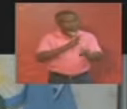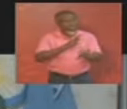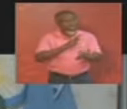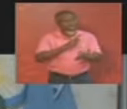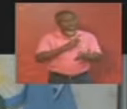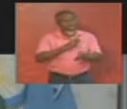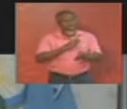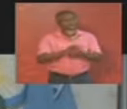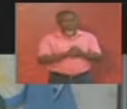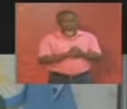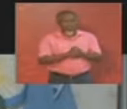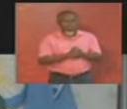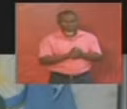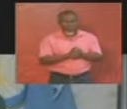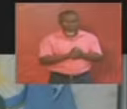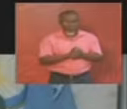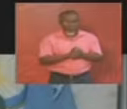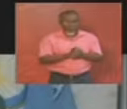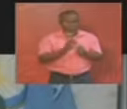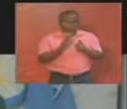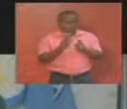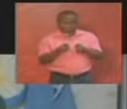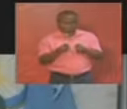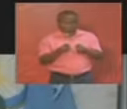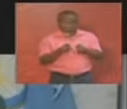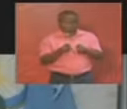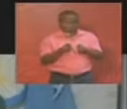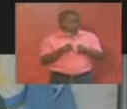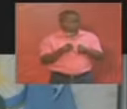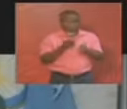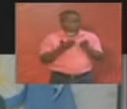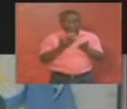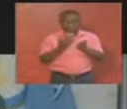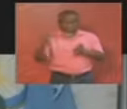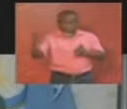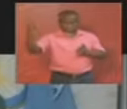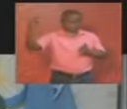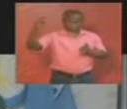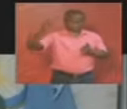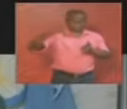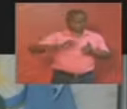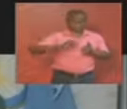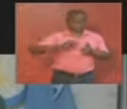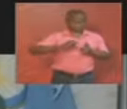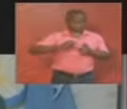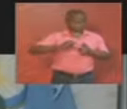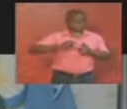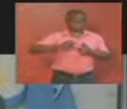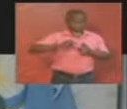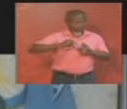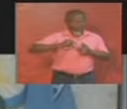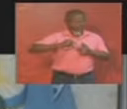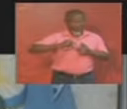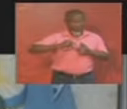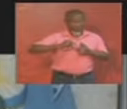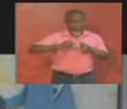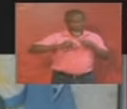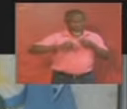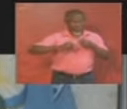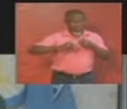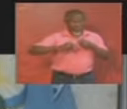And with respect to persons who are repatriating, The repatriation flights actually